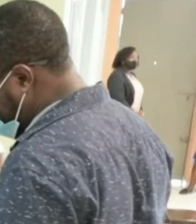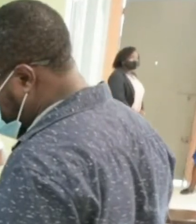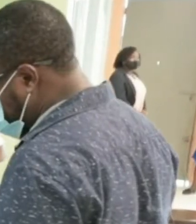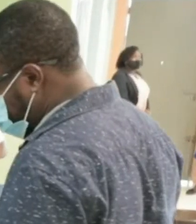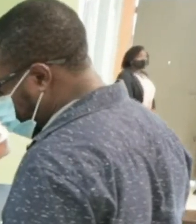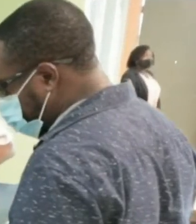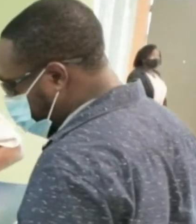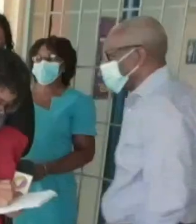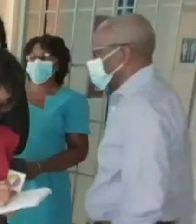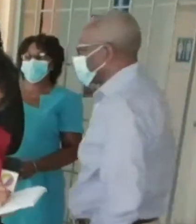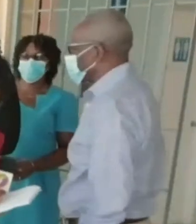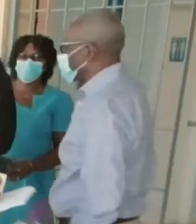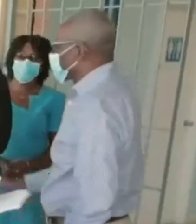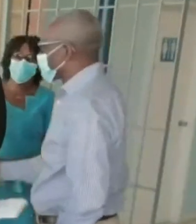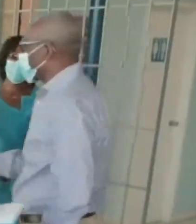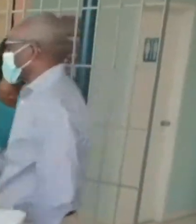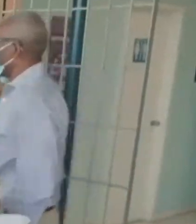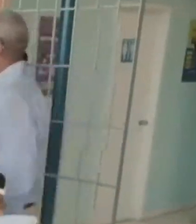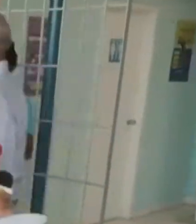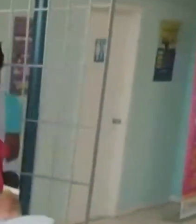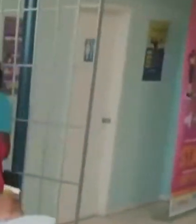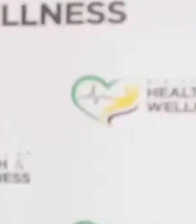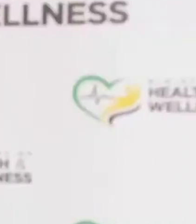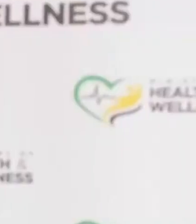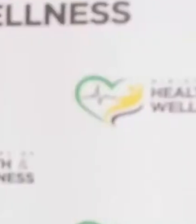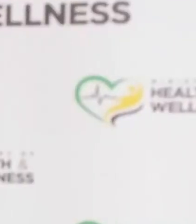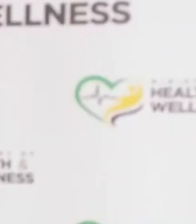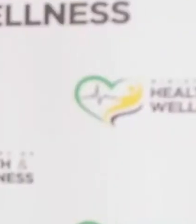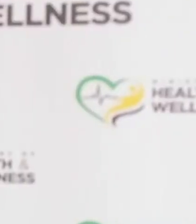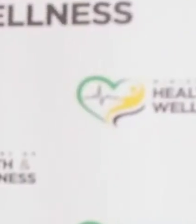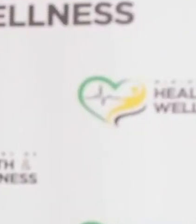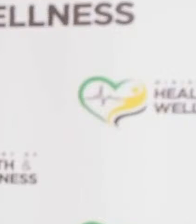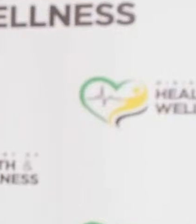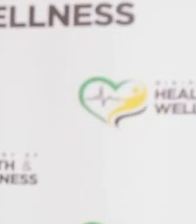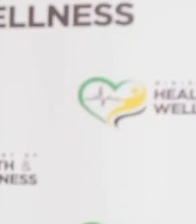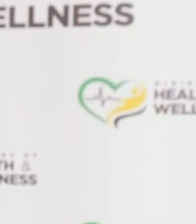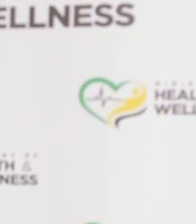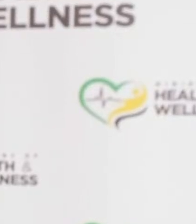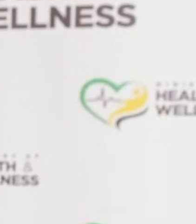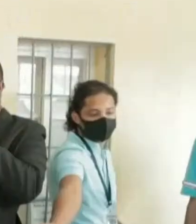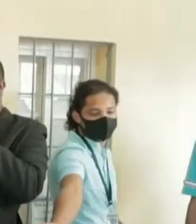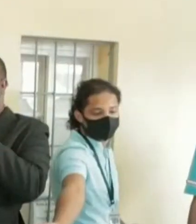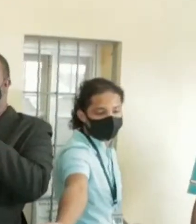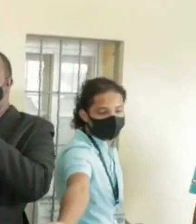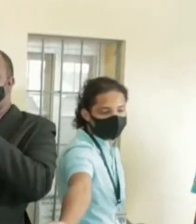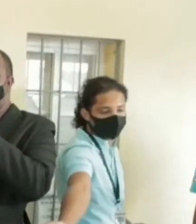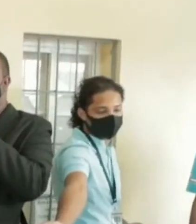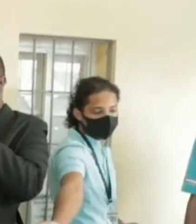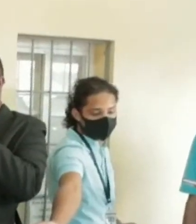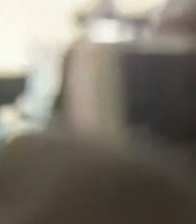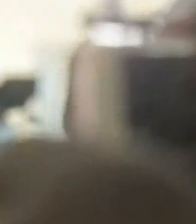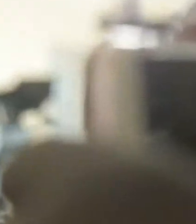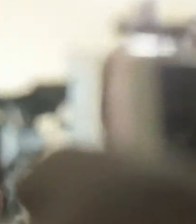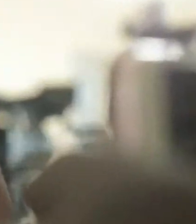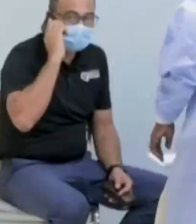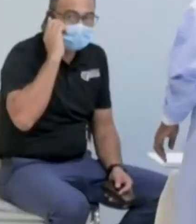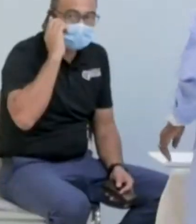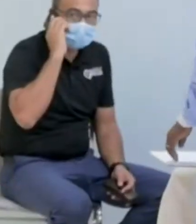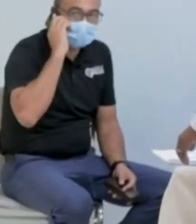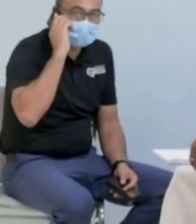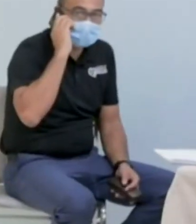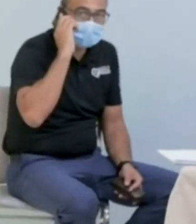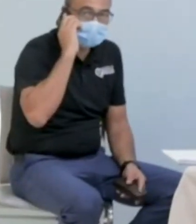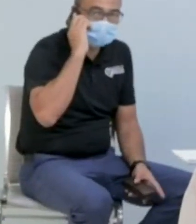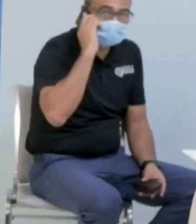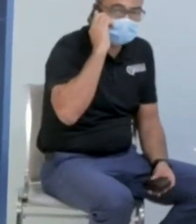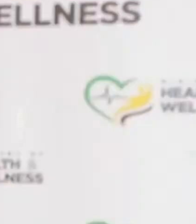will tell you don't go. They say I'm not going to go. But I am encouraging you, not just as a healthcare worker, but as a regular